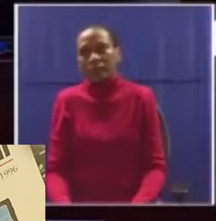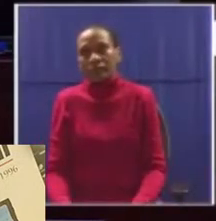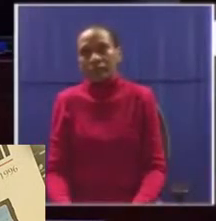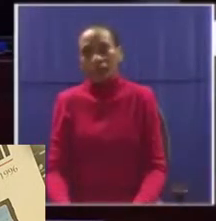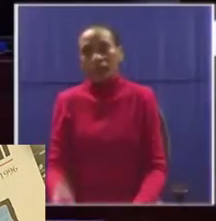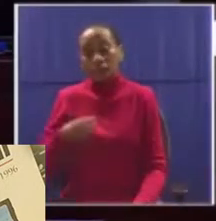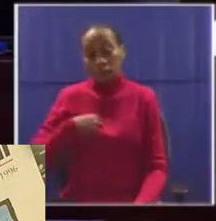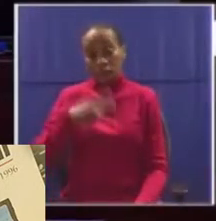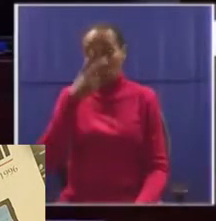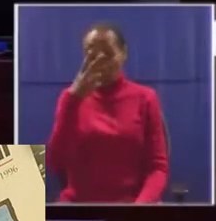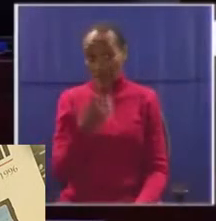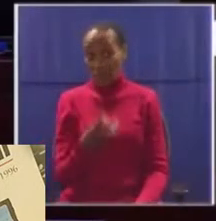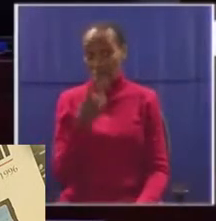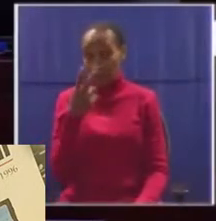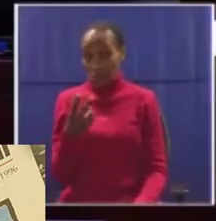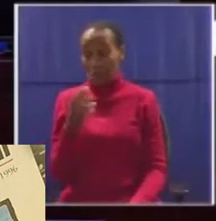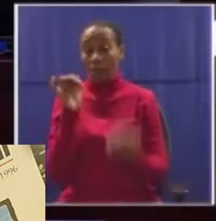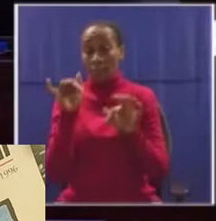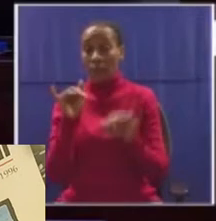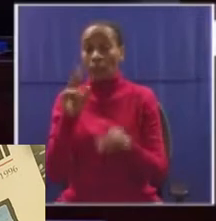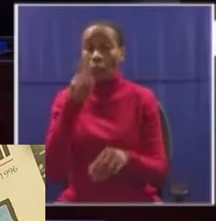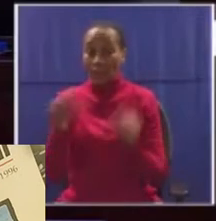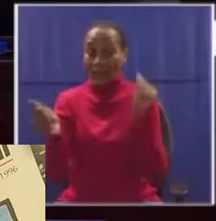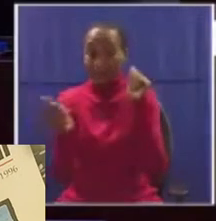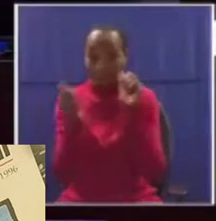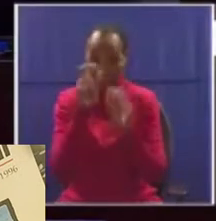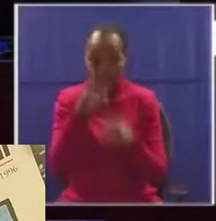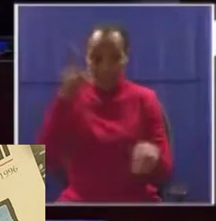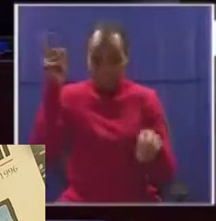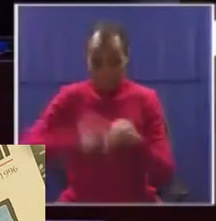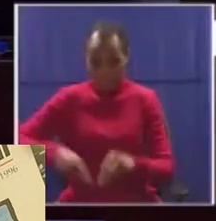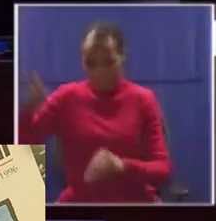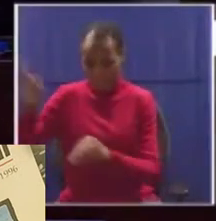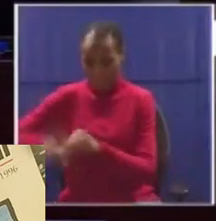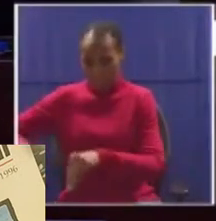which we'll see individuals being held to account